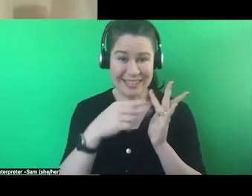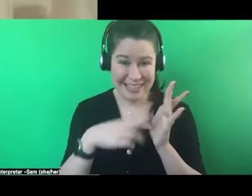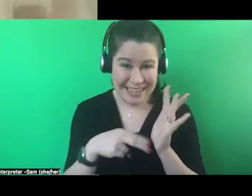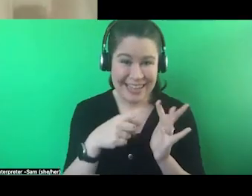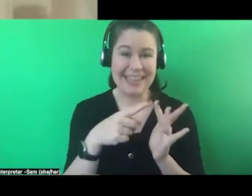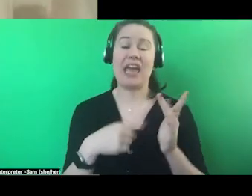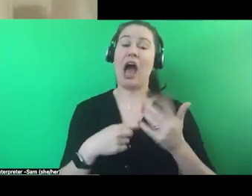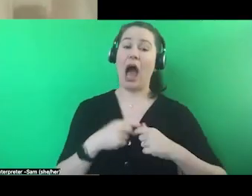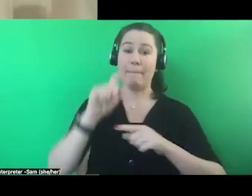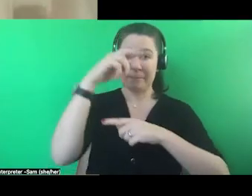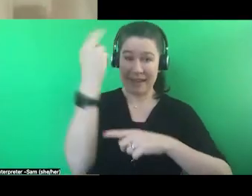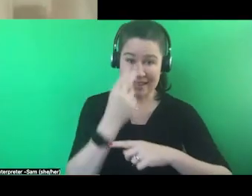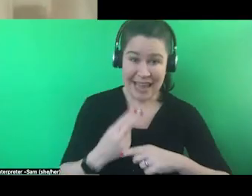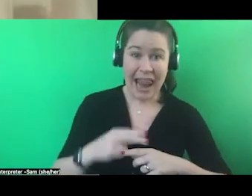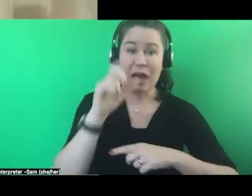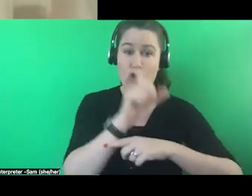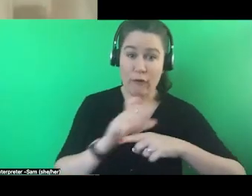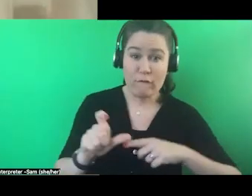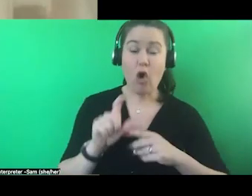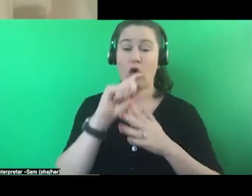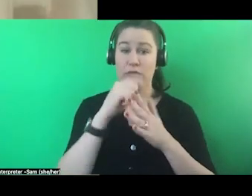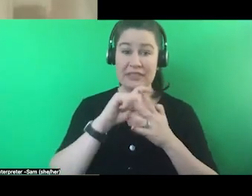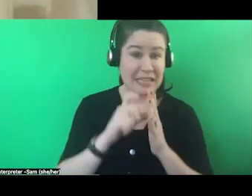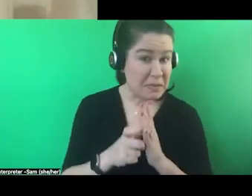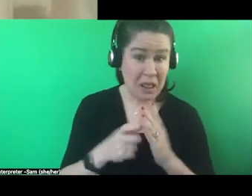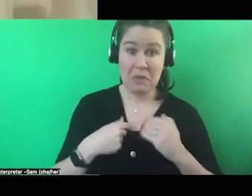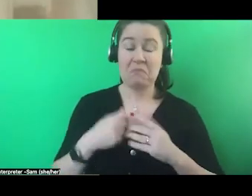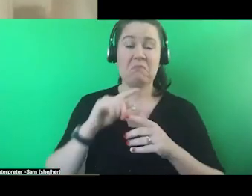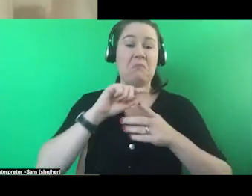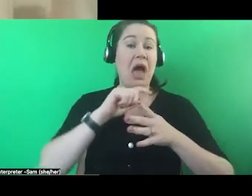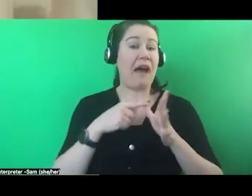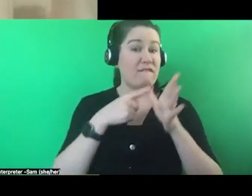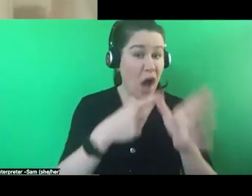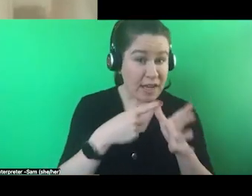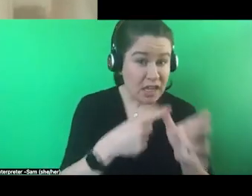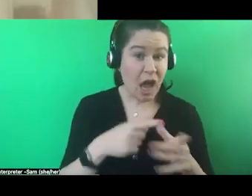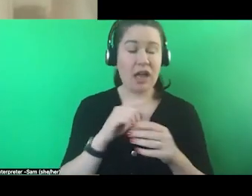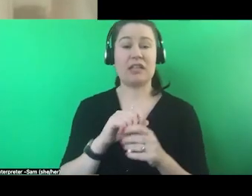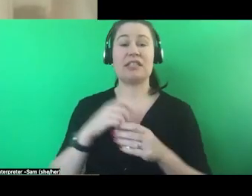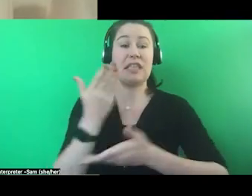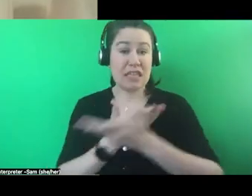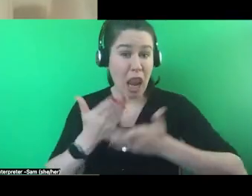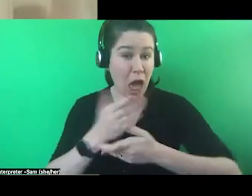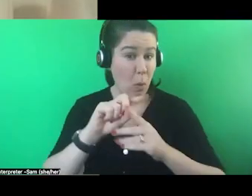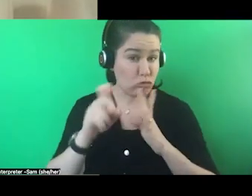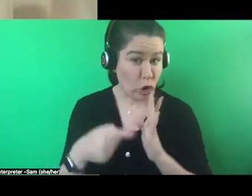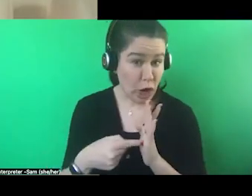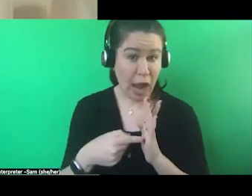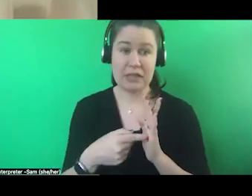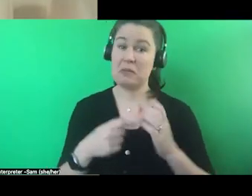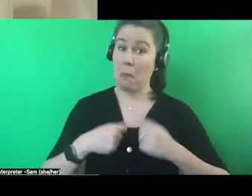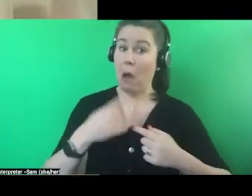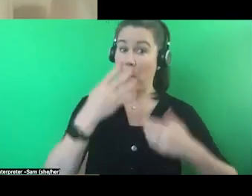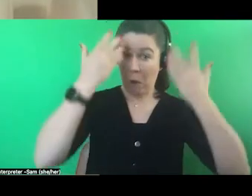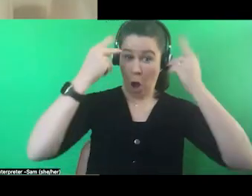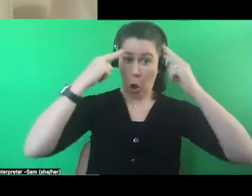Italian choreographer and performer and independent advisor to the Open Dialogo project. I'm in my